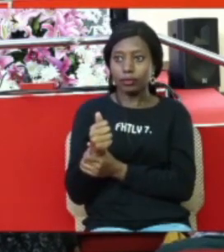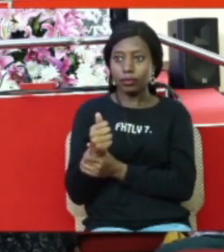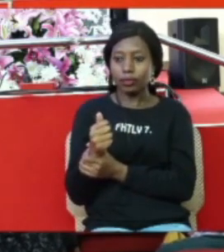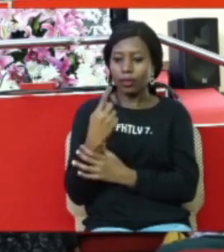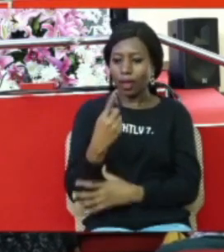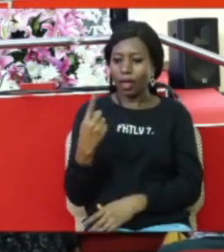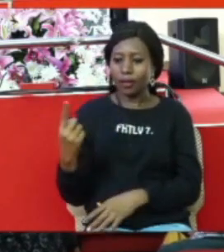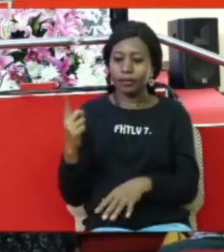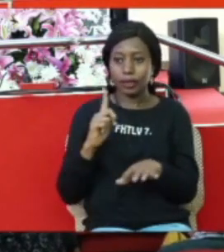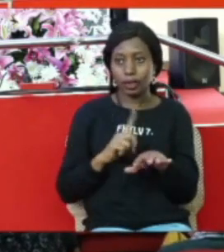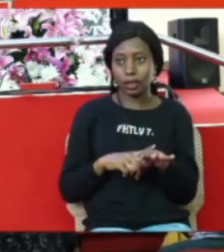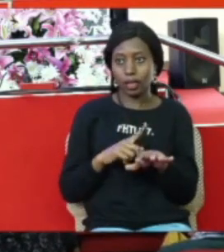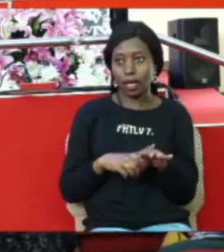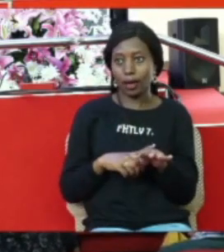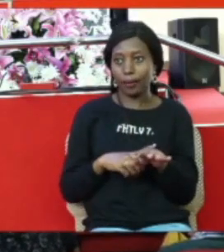time